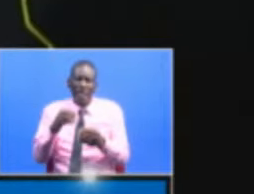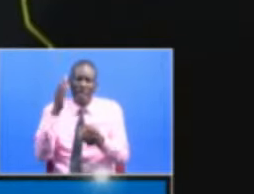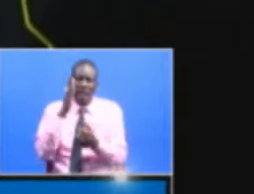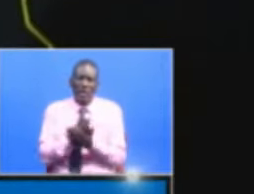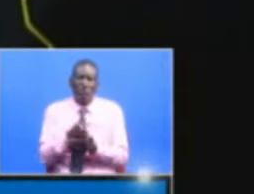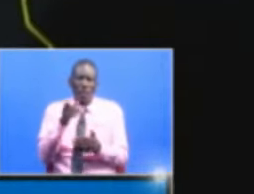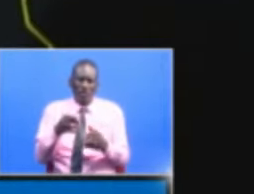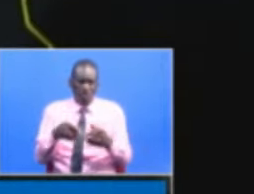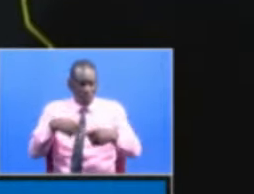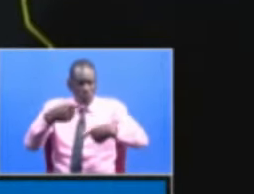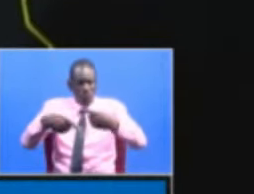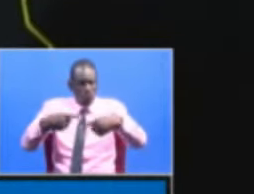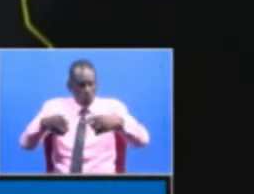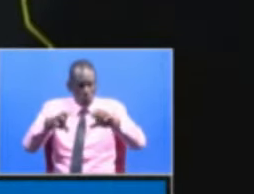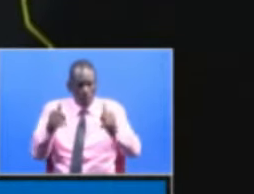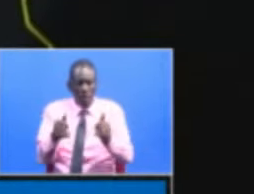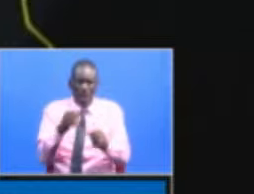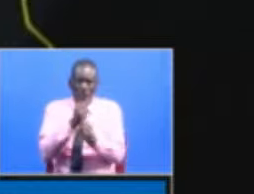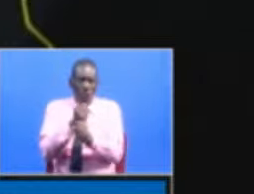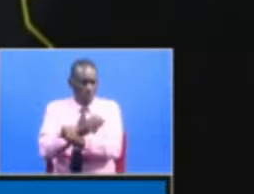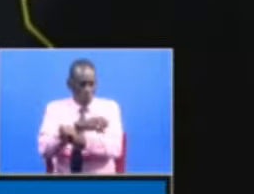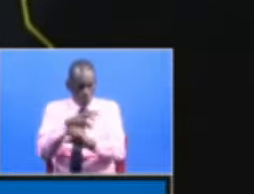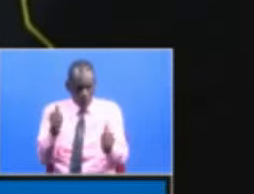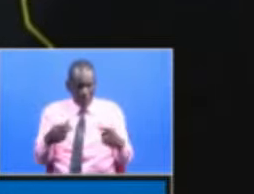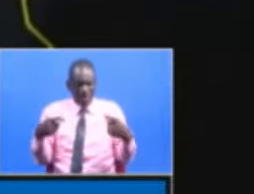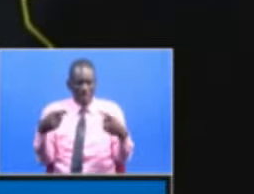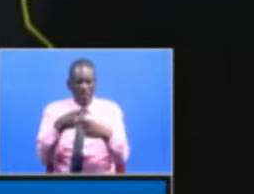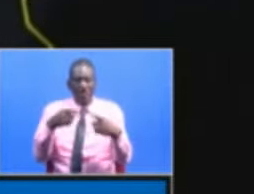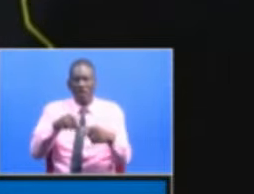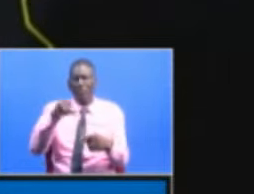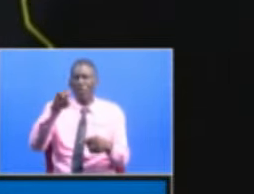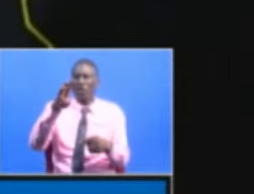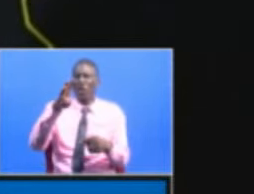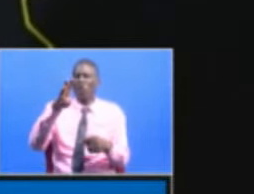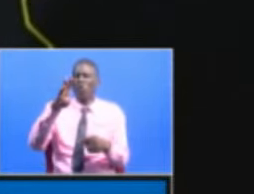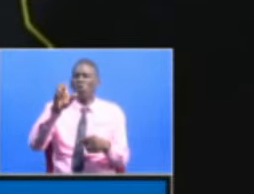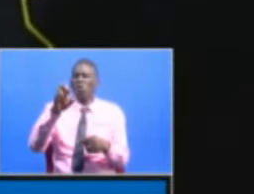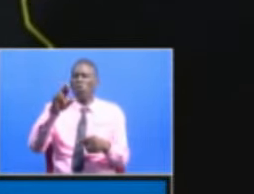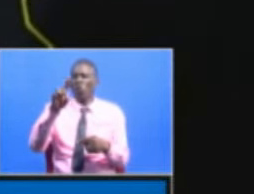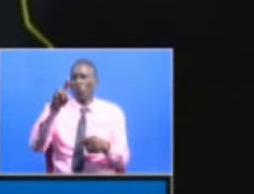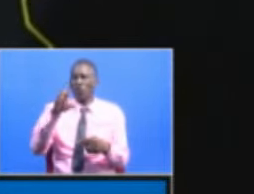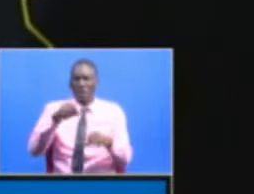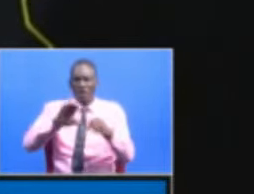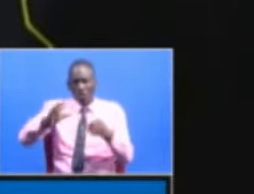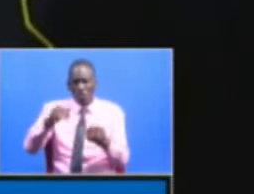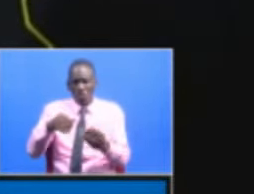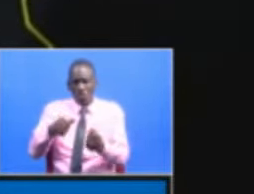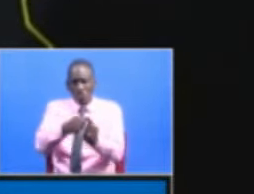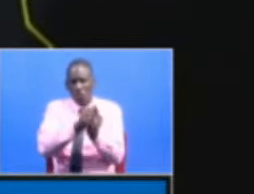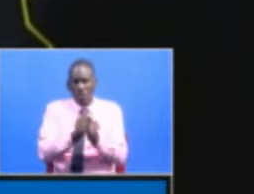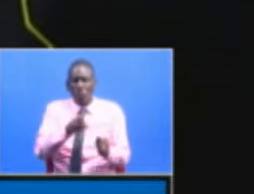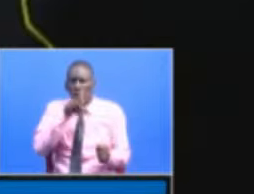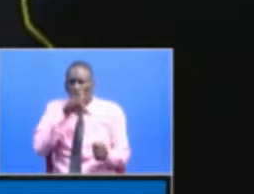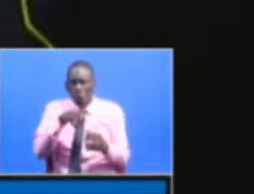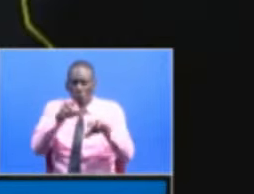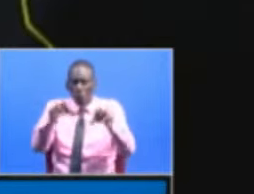taken off, and it has worked in various wards in the county, alongside with poultry farming. They've